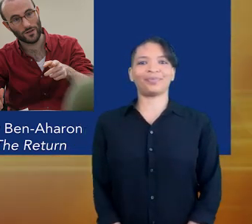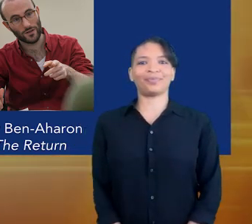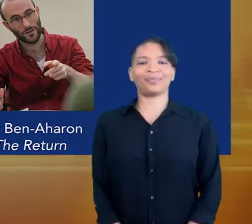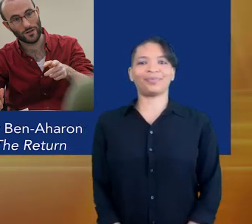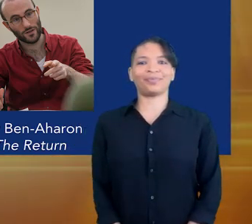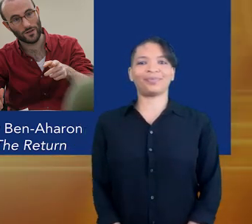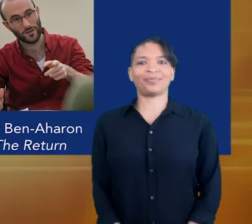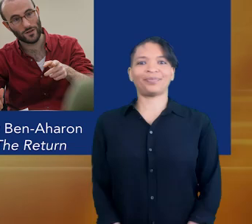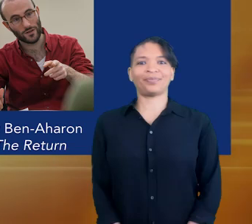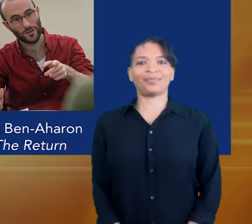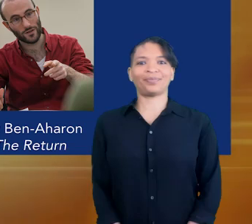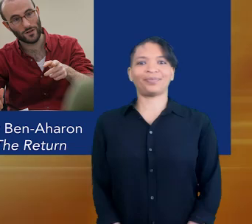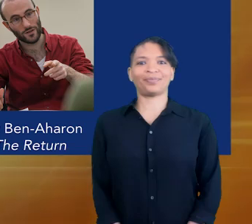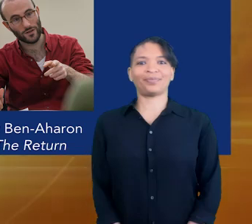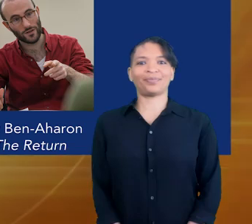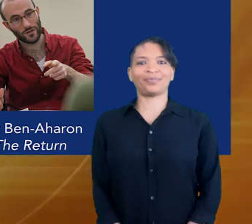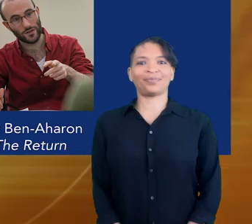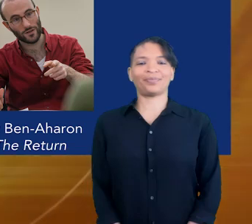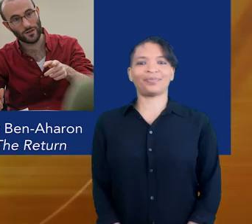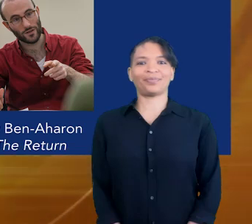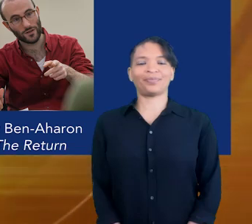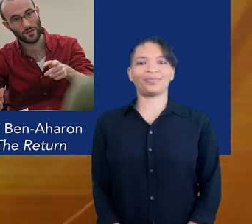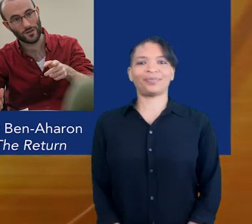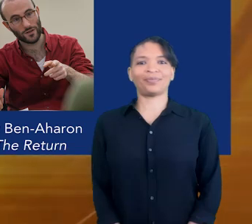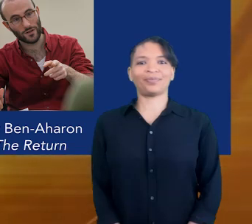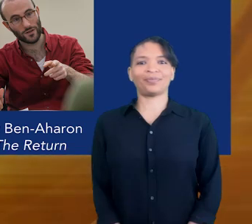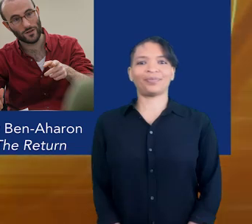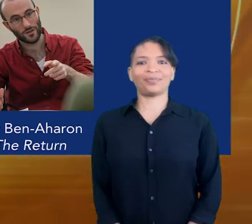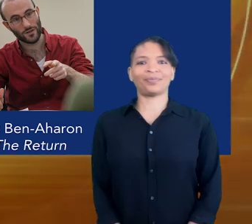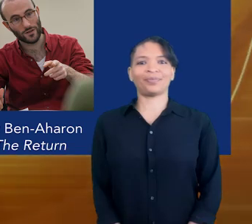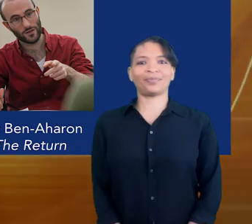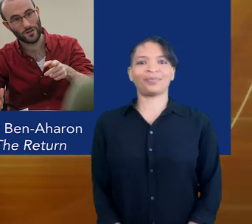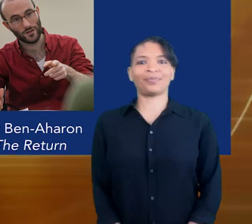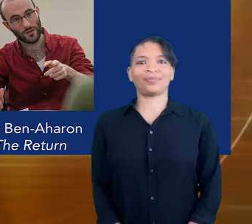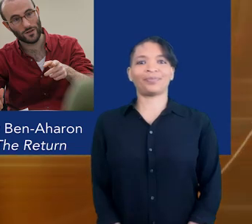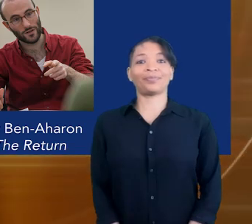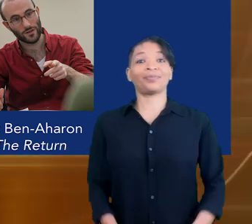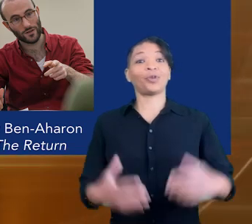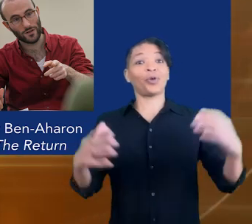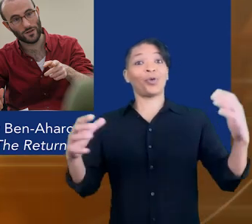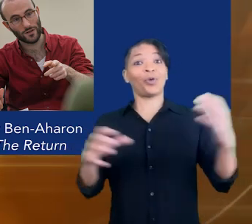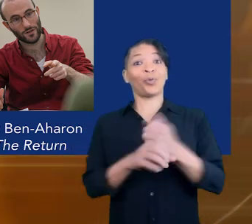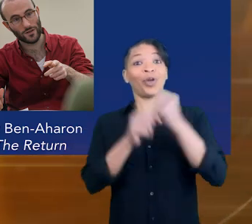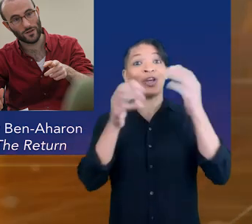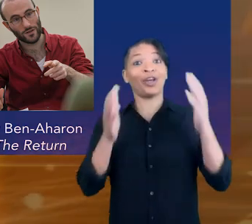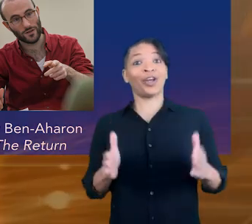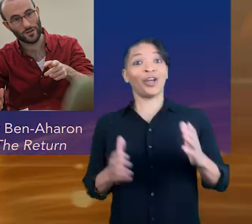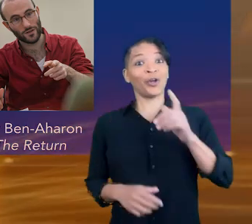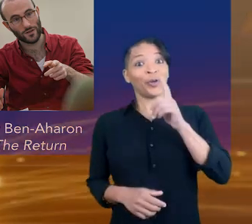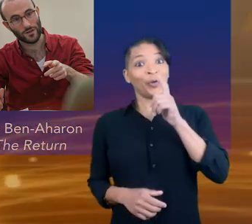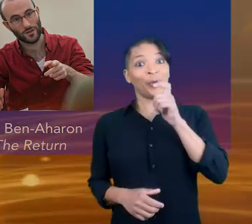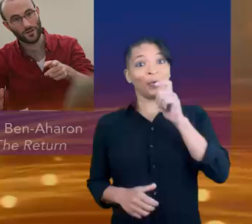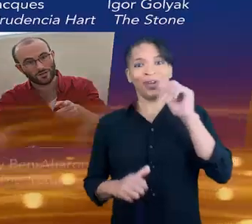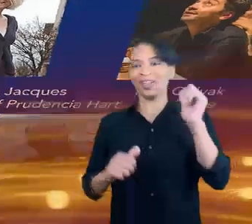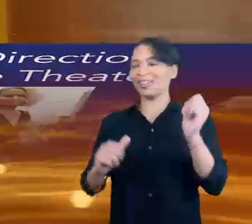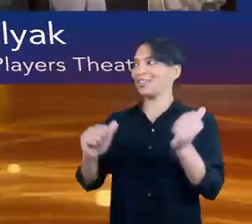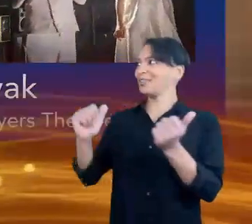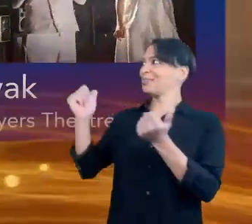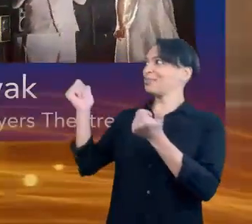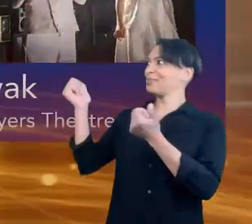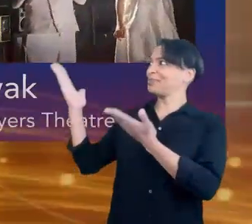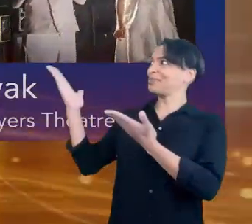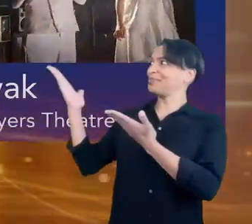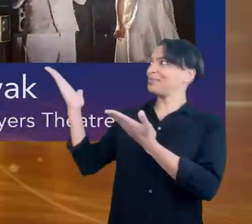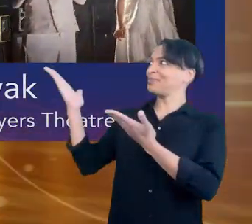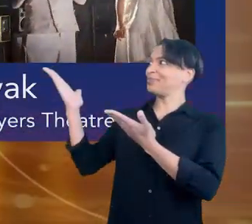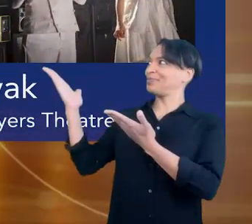Guy Ben Aharon for The Return, Israeli Stage. The Elliot Norton Award goes to